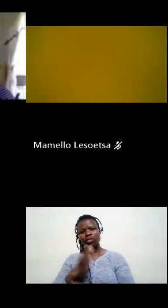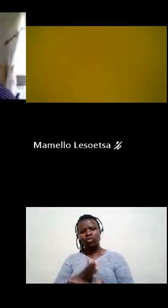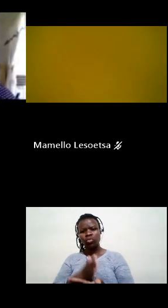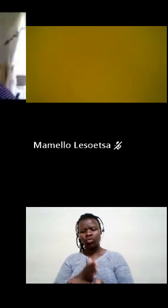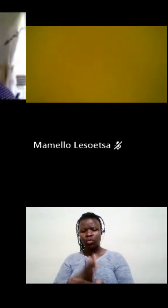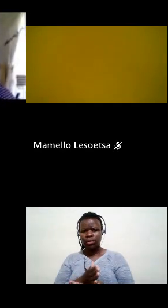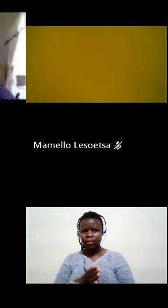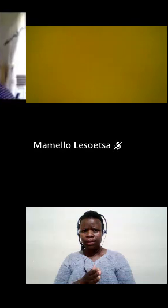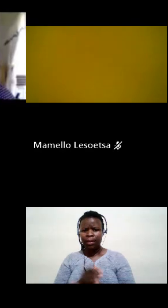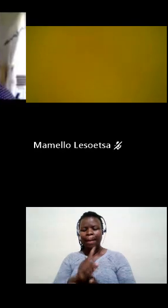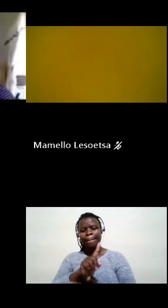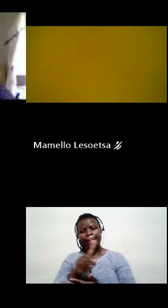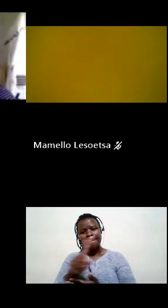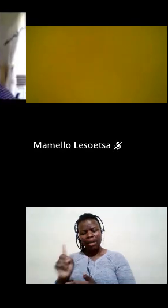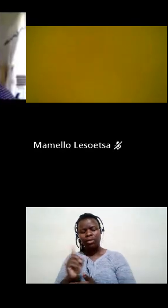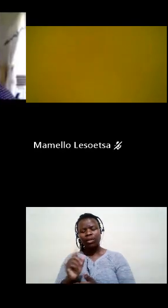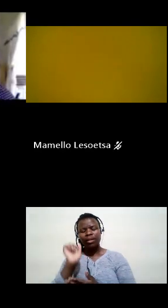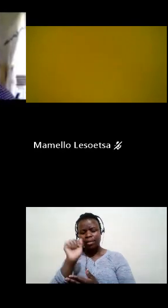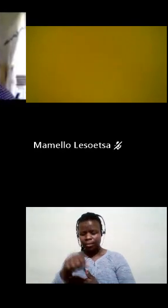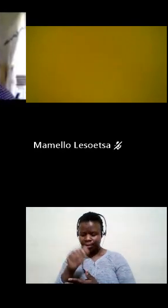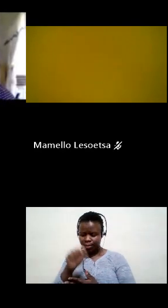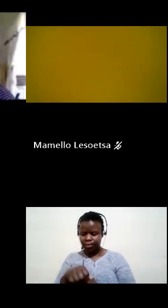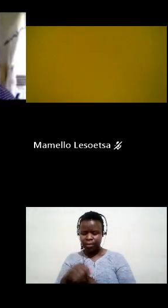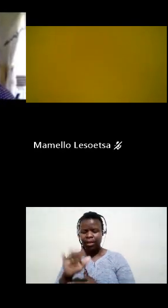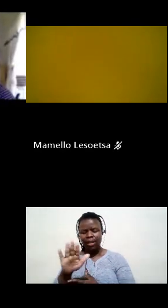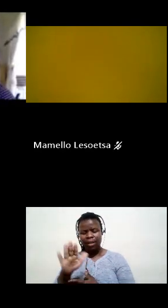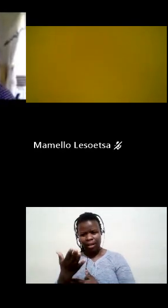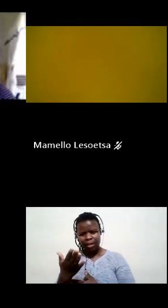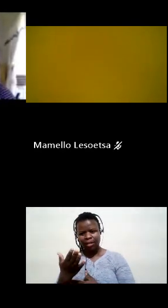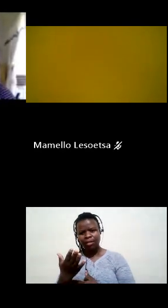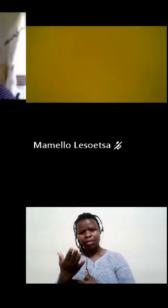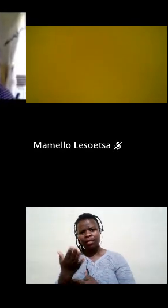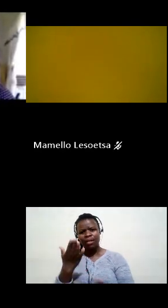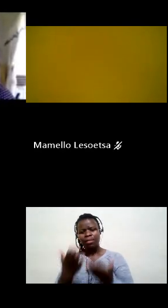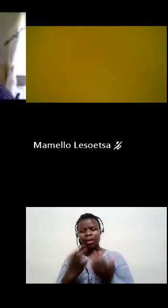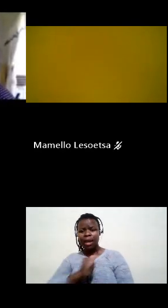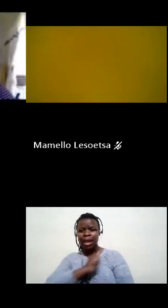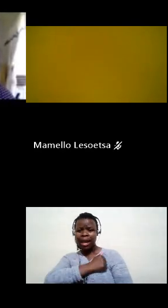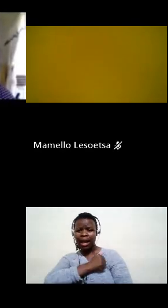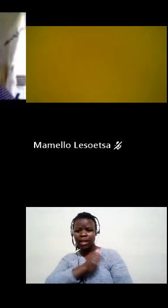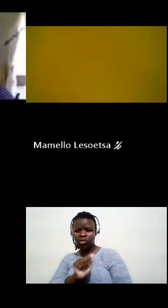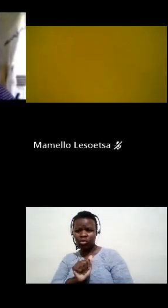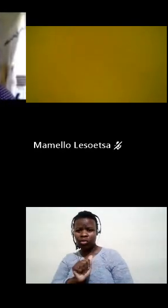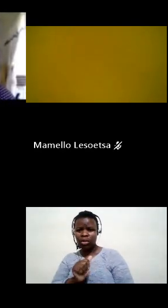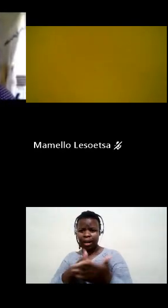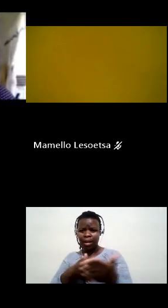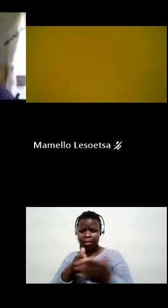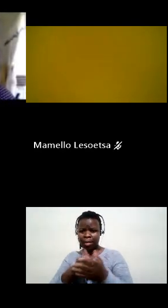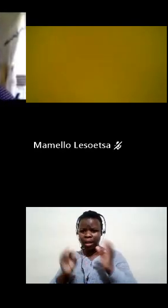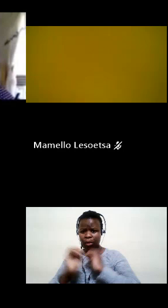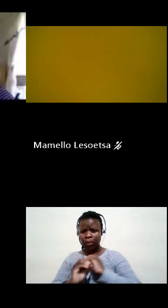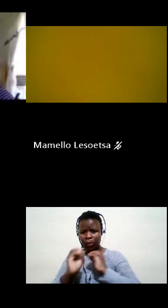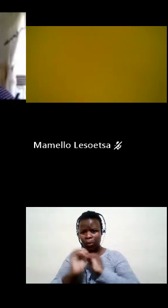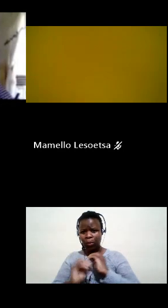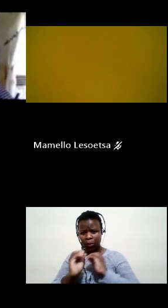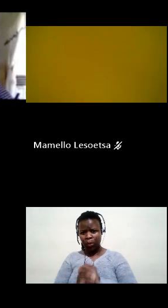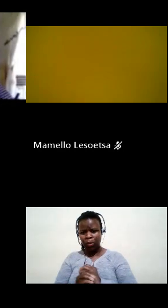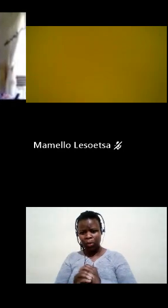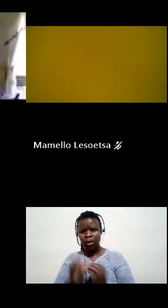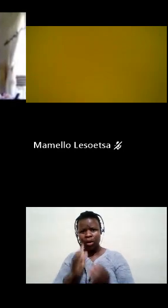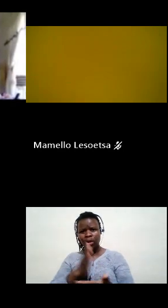But yeah, there's just, if you don't have the attitudinal barriers, what can the disabled person do? Obviously, they are